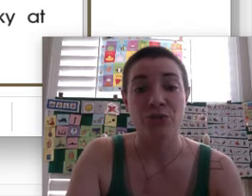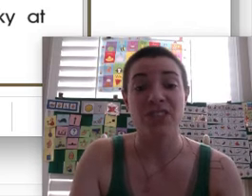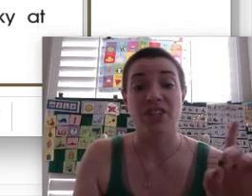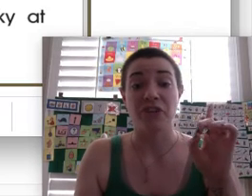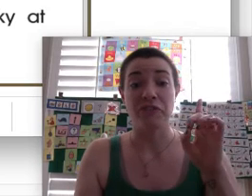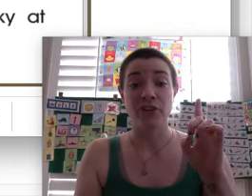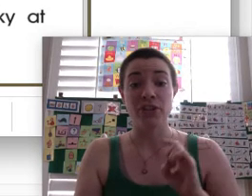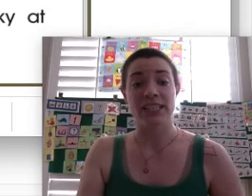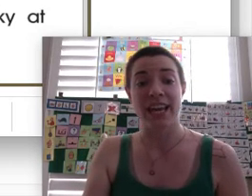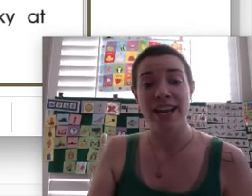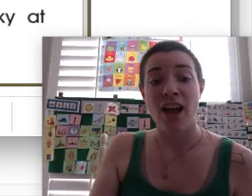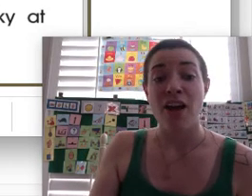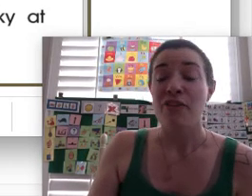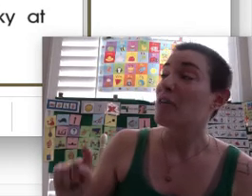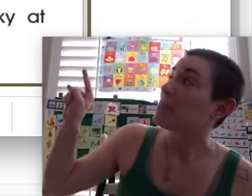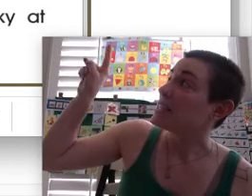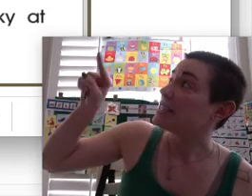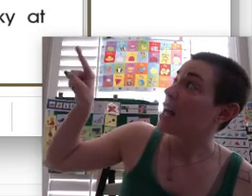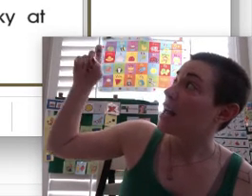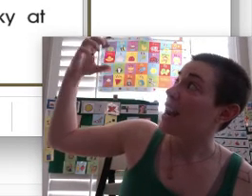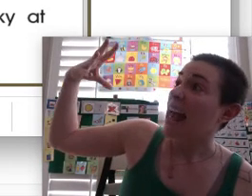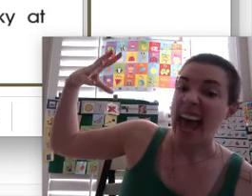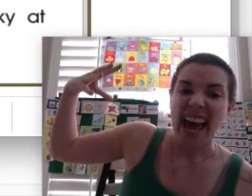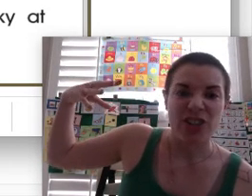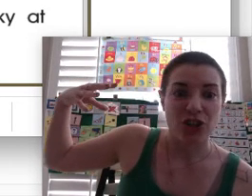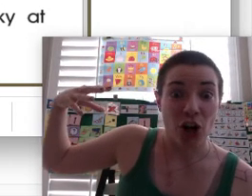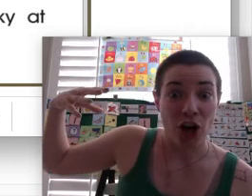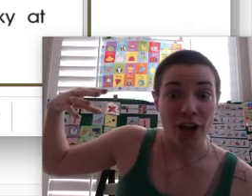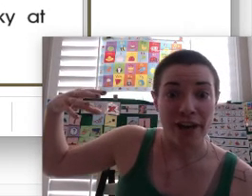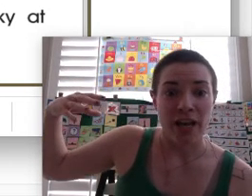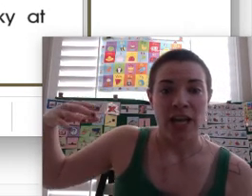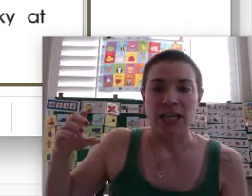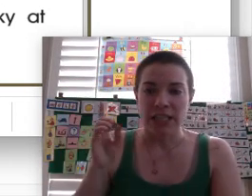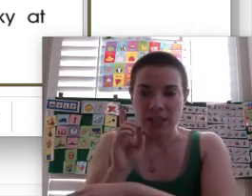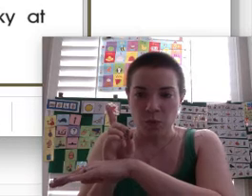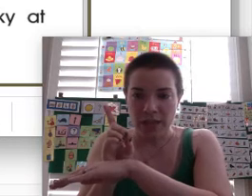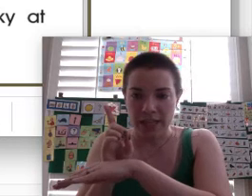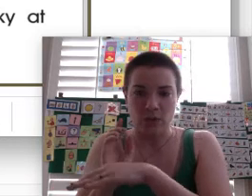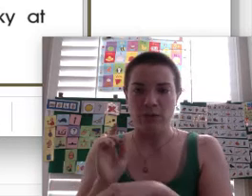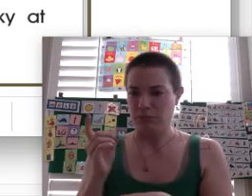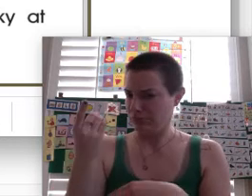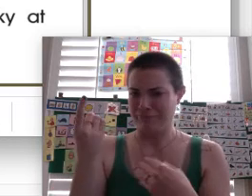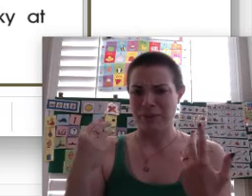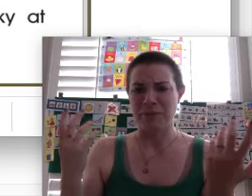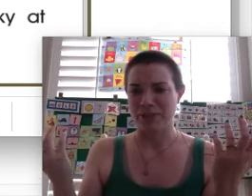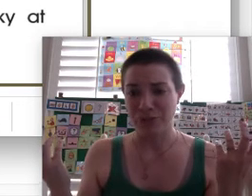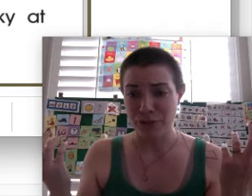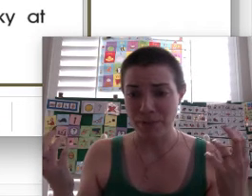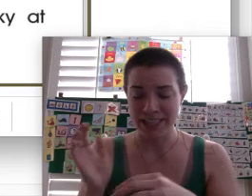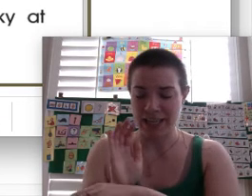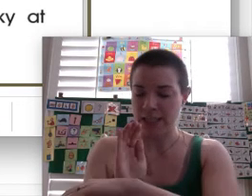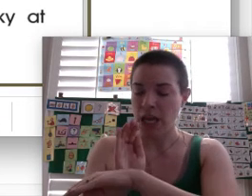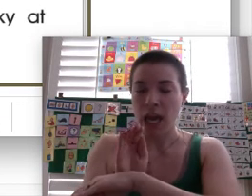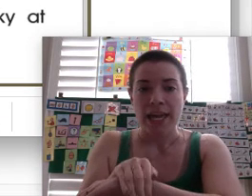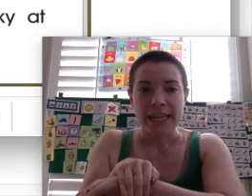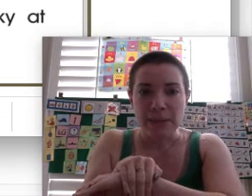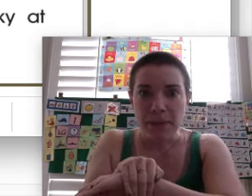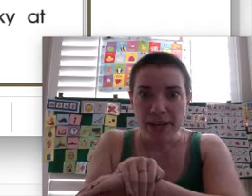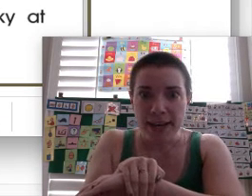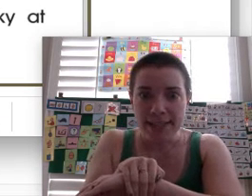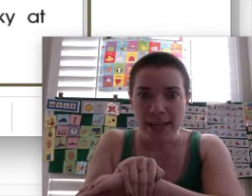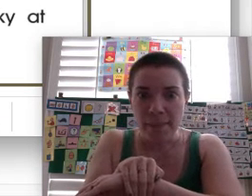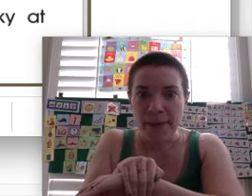You see the first light from the sun at dawn. This is when it's, I was about to confuse my signs.